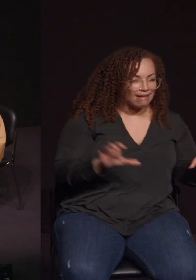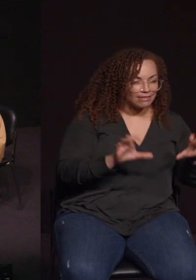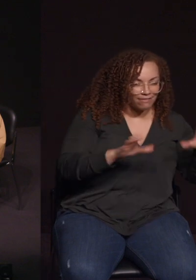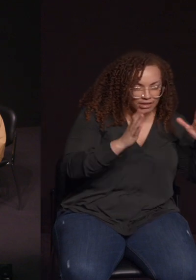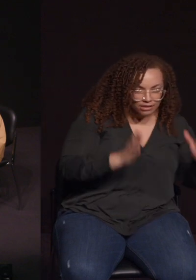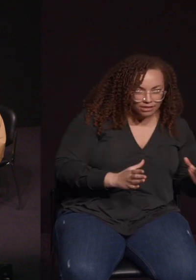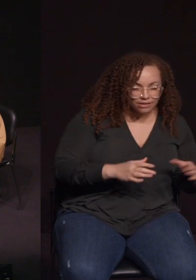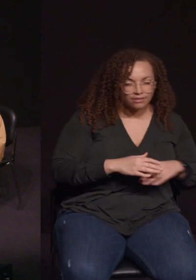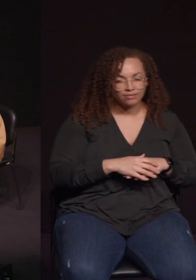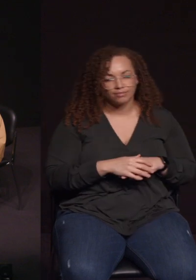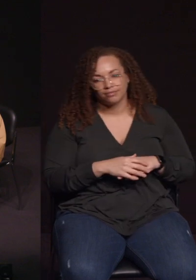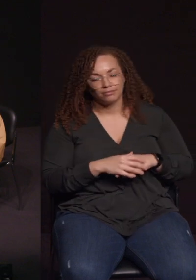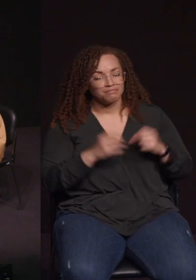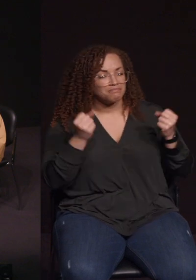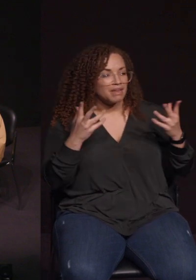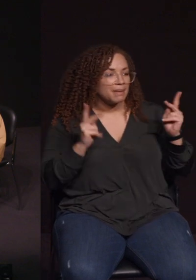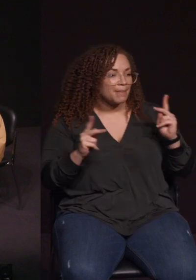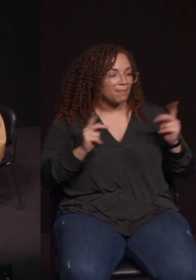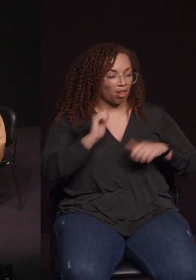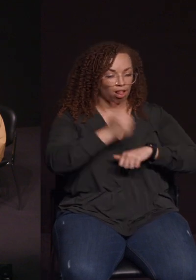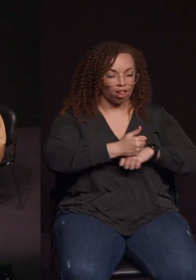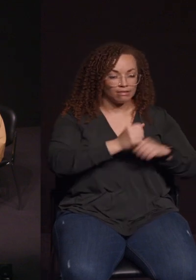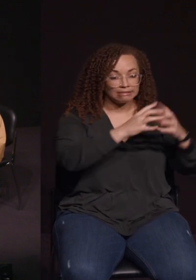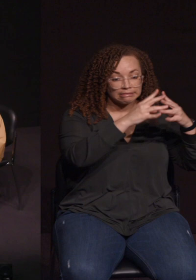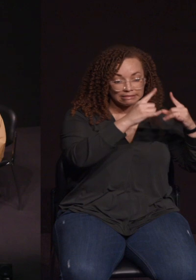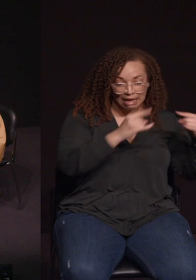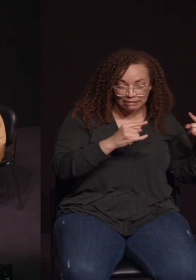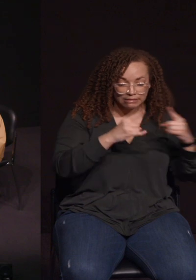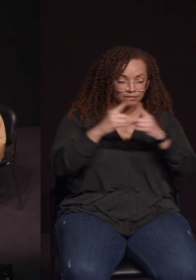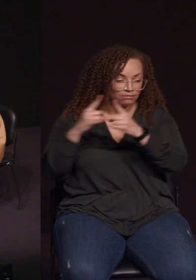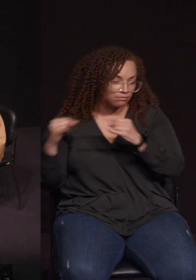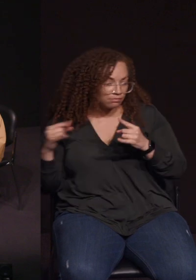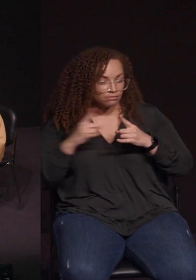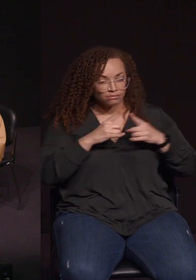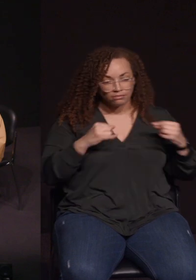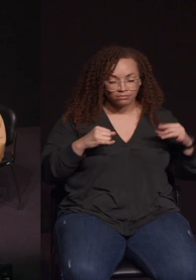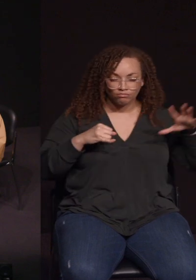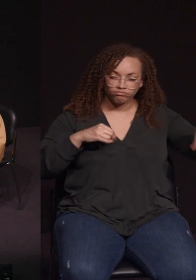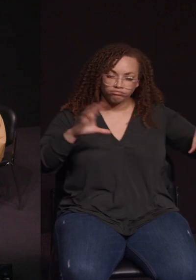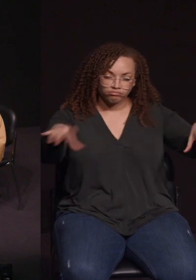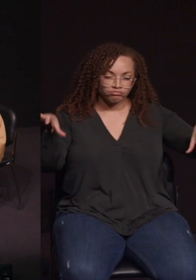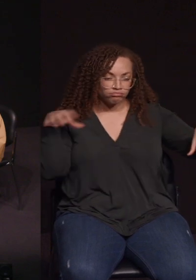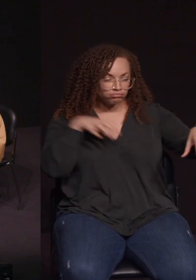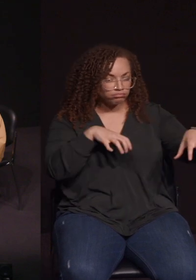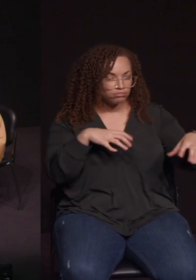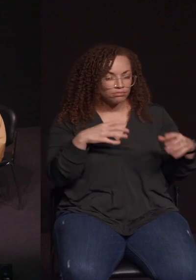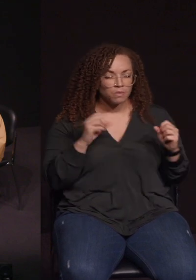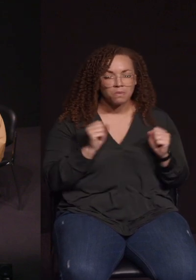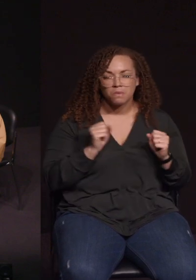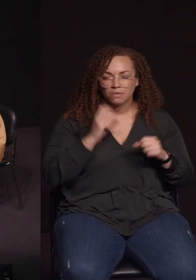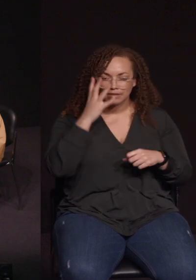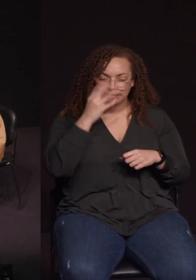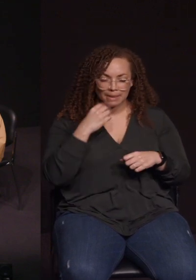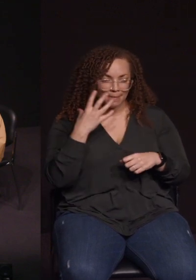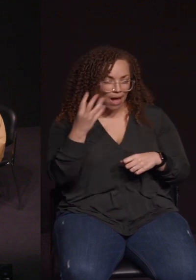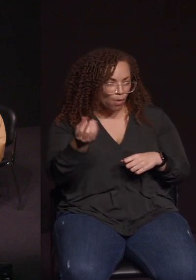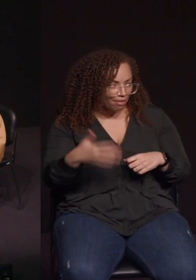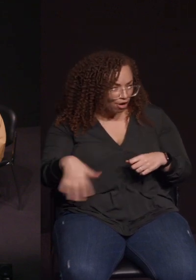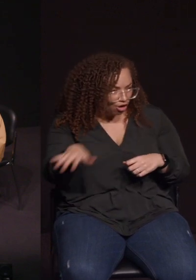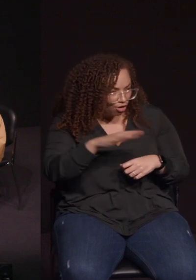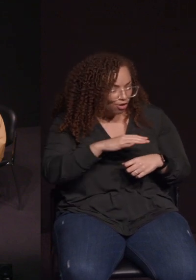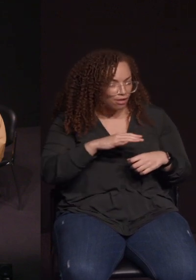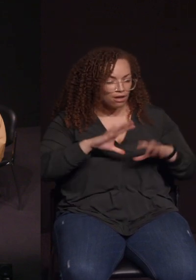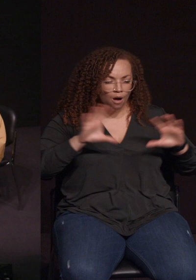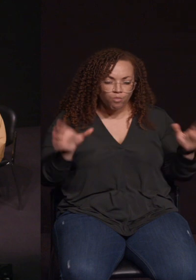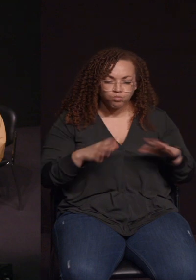in tents in the rain, sleet, and cold out there. That is the place that they have congregated for years. You know,